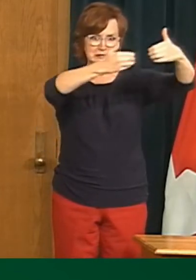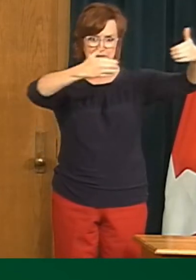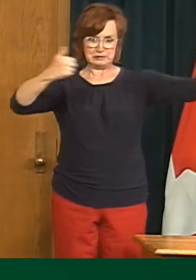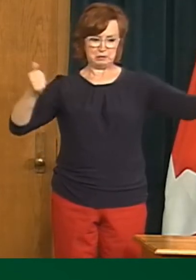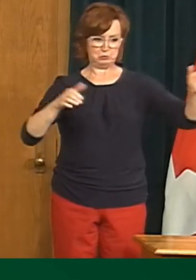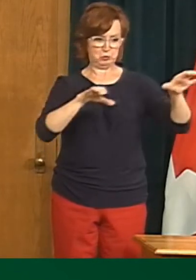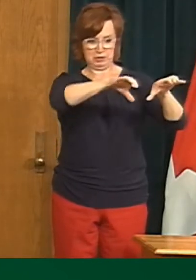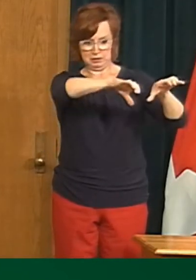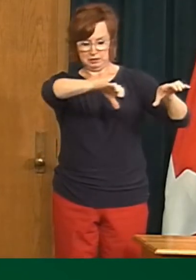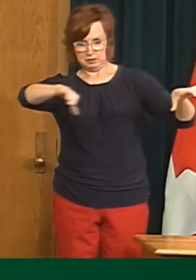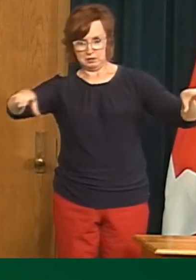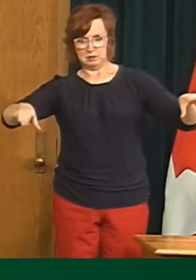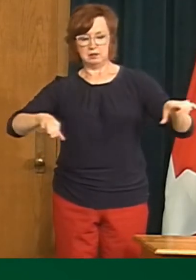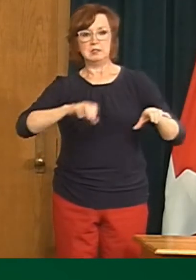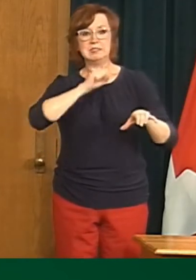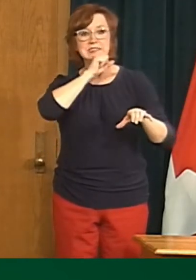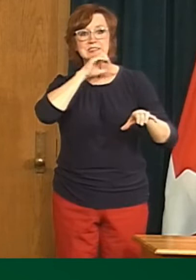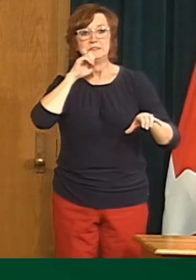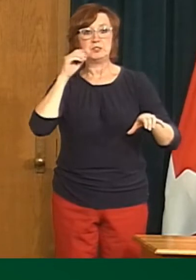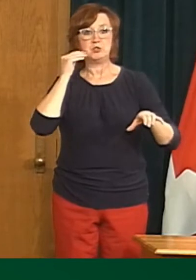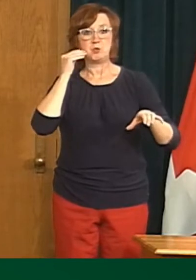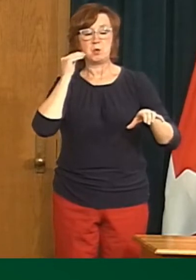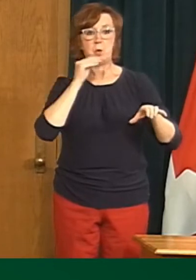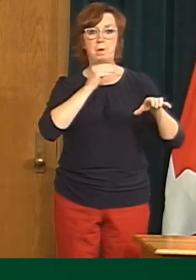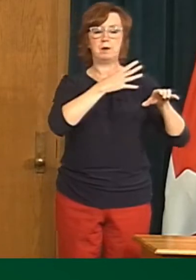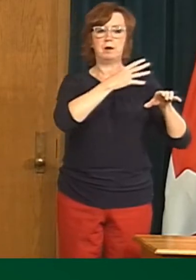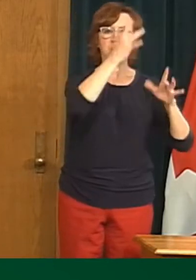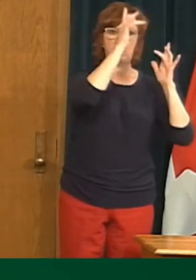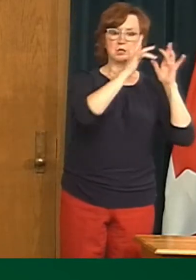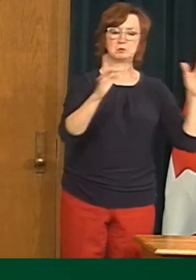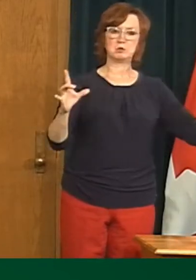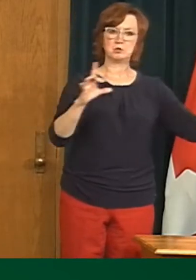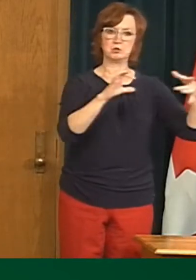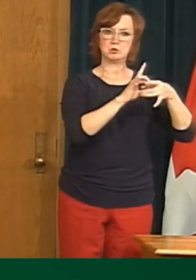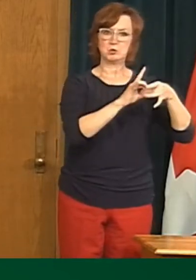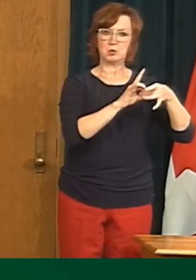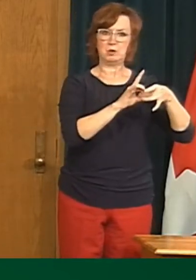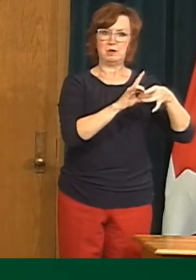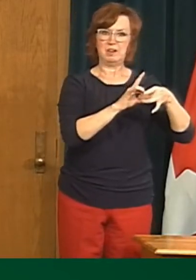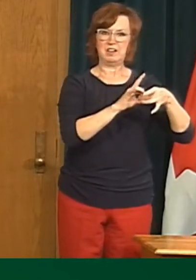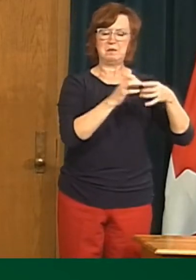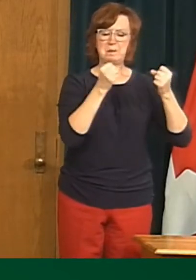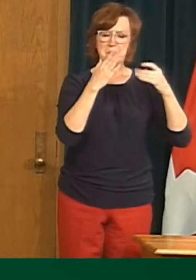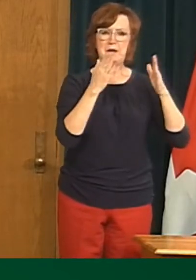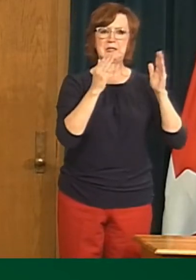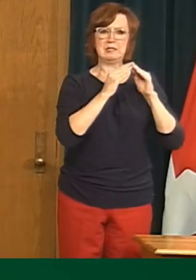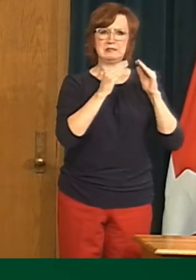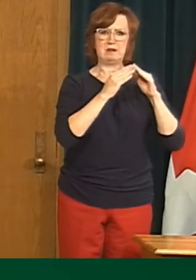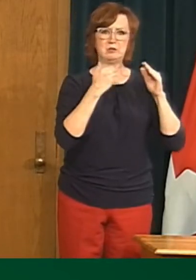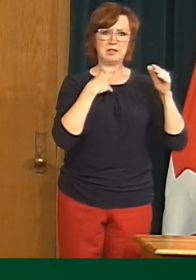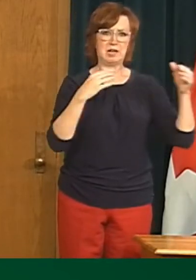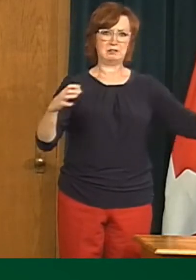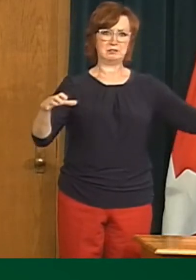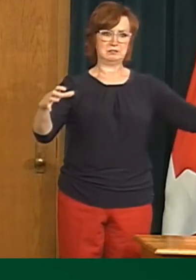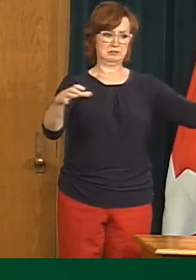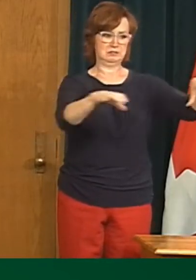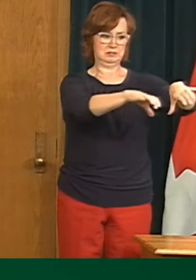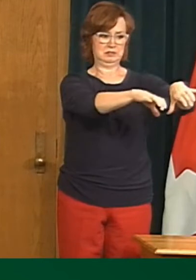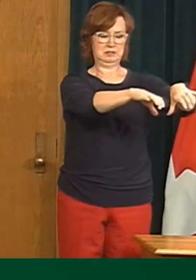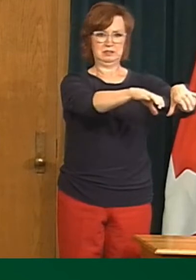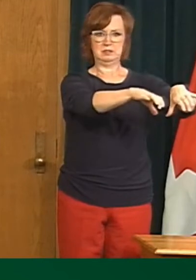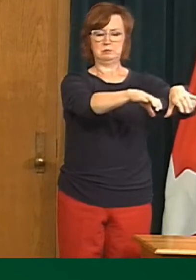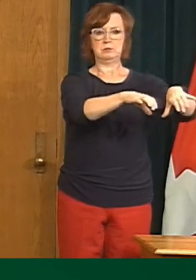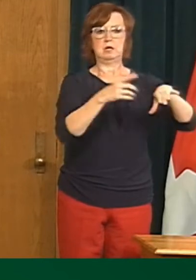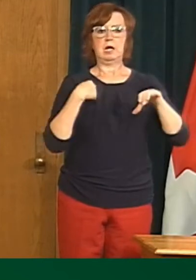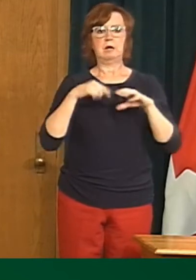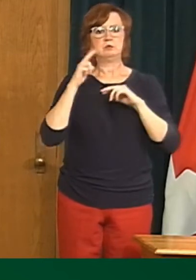So at the time that the plan was implemented, as other parts of the plan, we didn't have precise exact dates